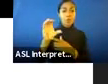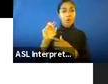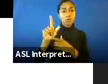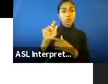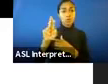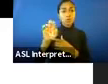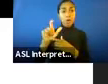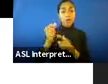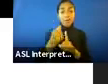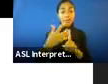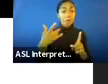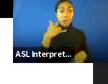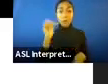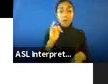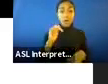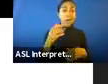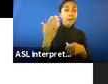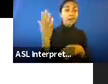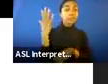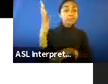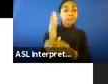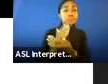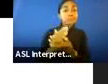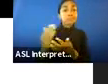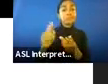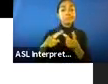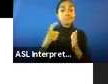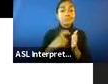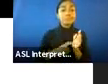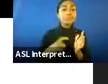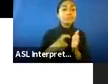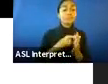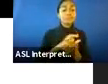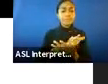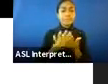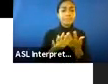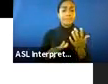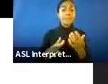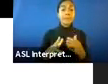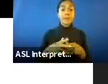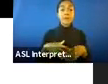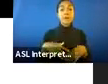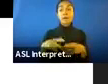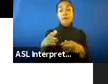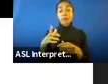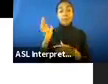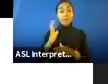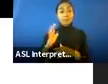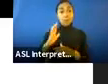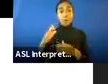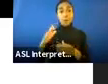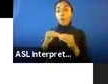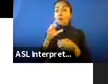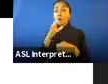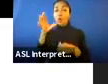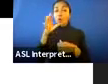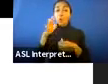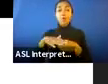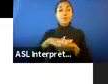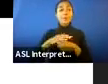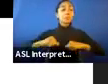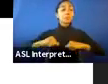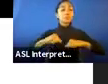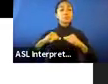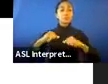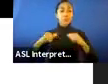urbanization, including a growing shift from rural to very peri-urban landscapes. More and more folks are